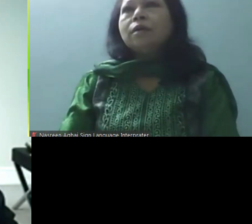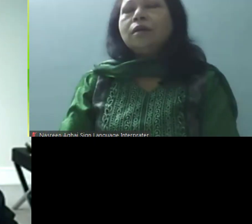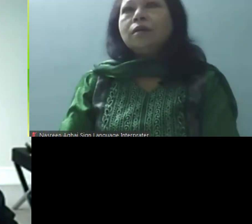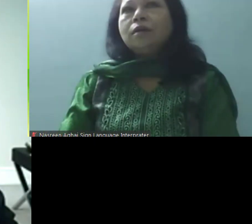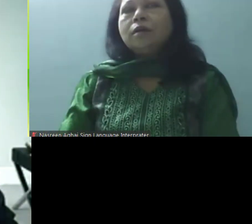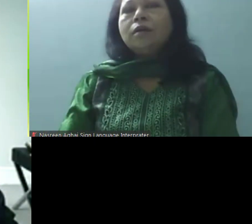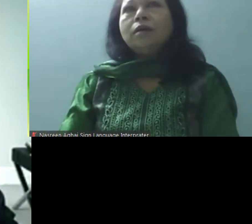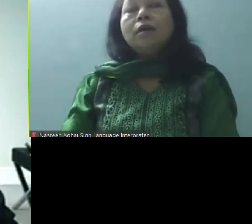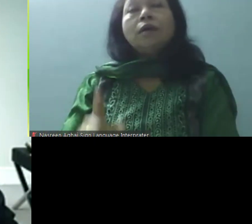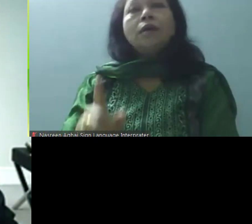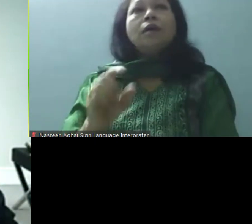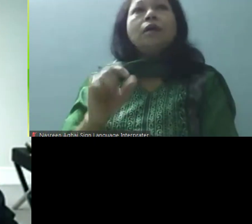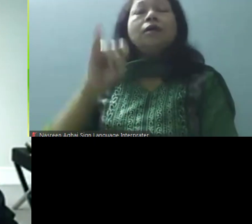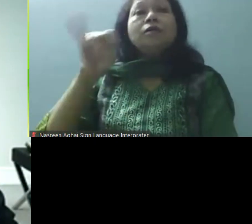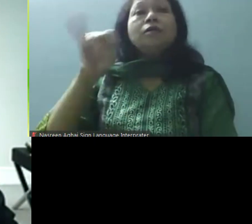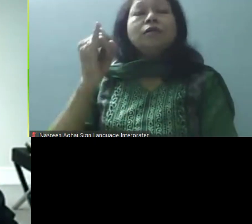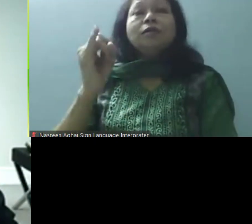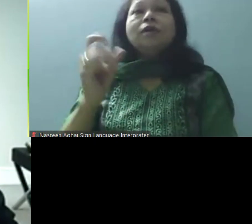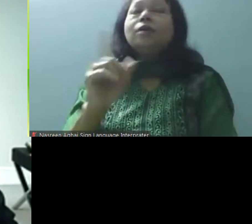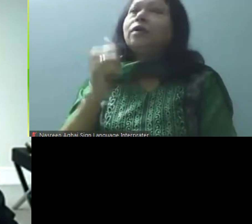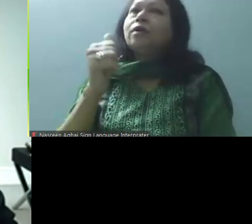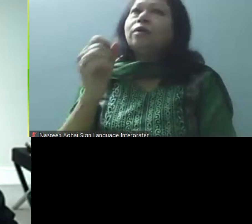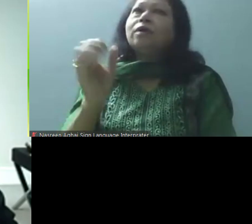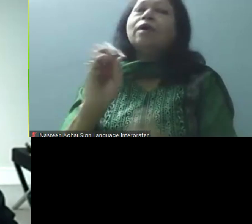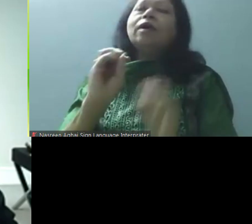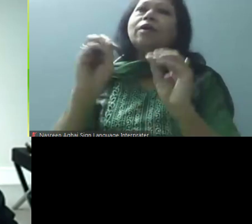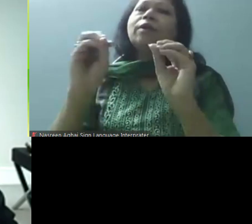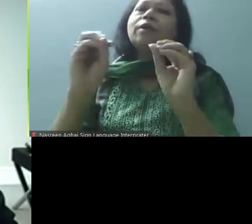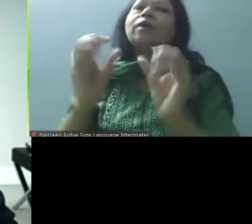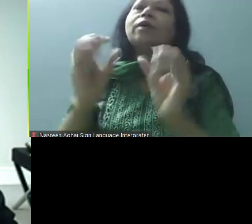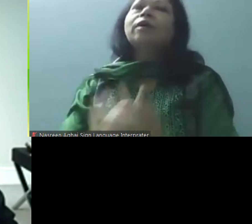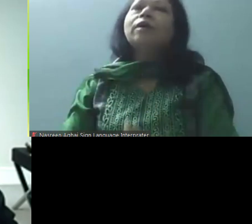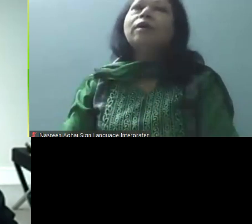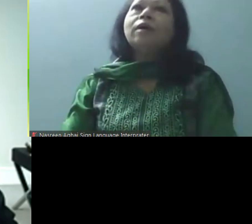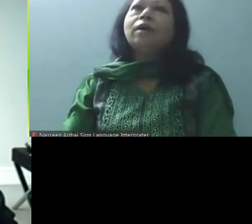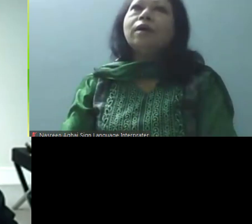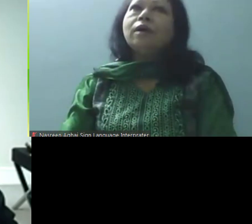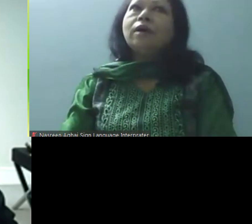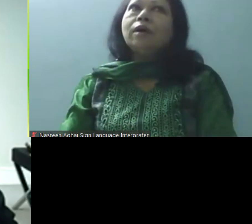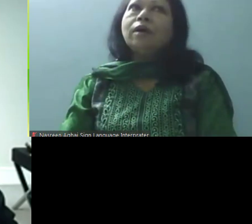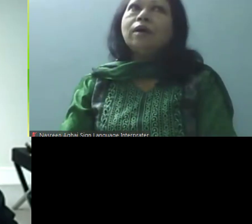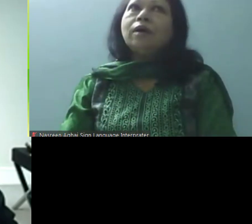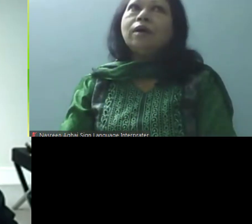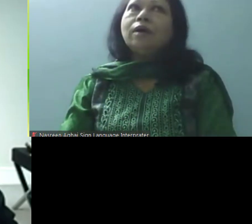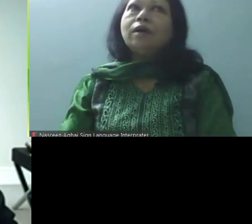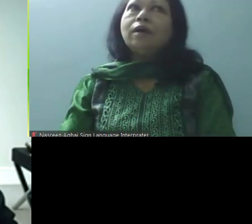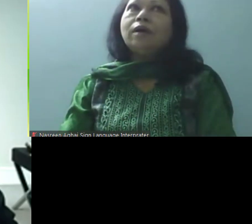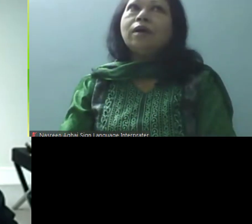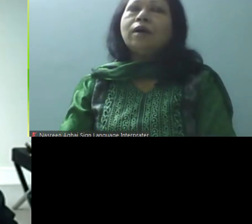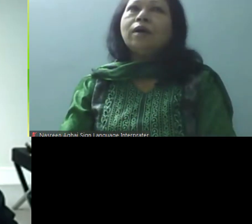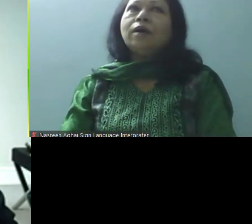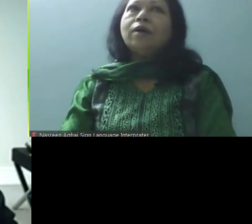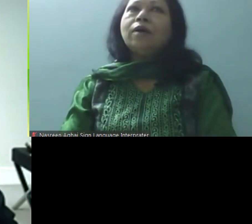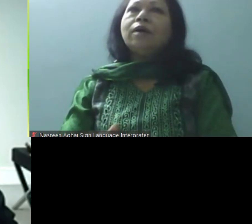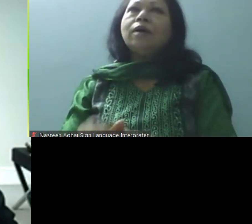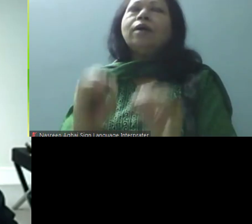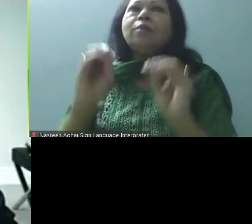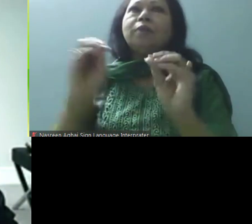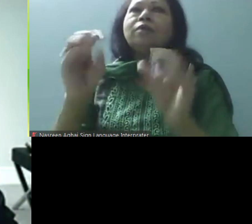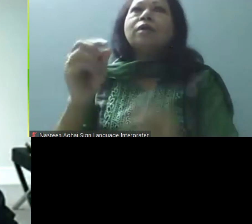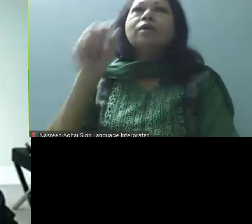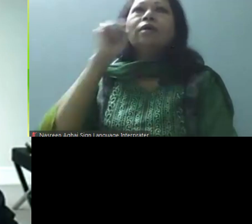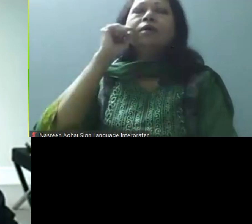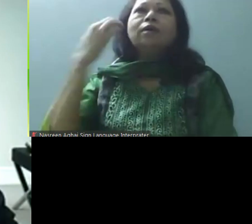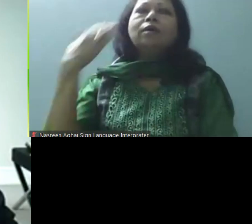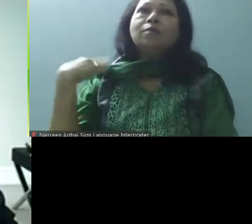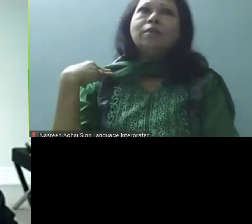he's helped me achieve a lot, and he's even given happiness to my brother, who